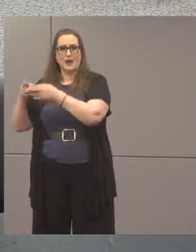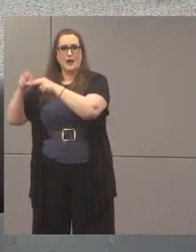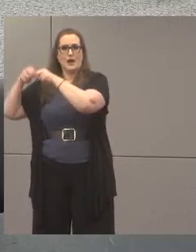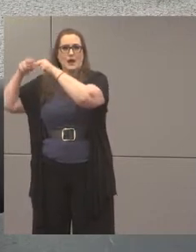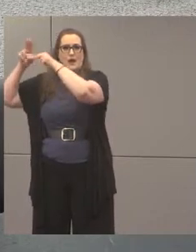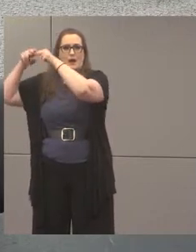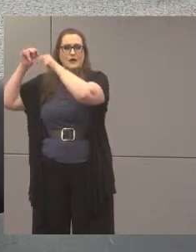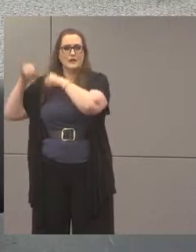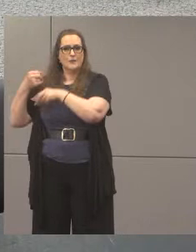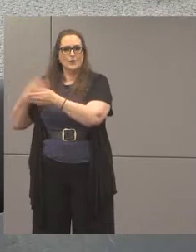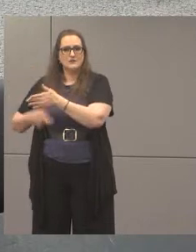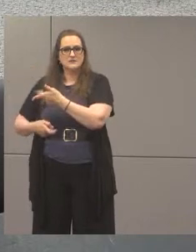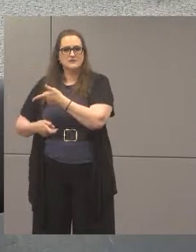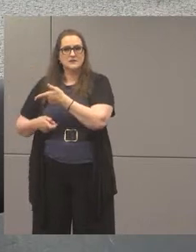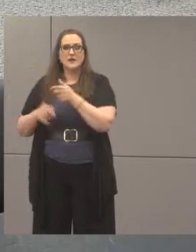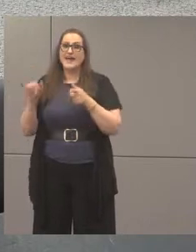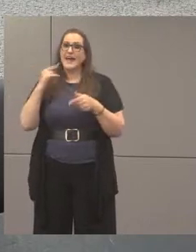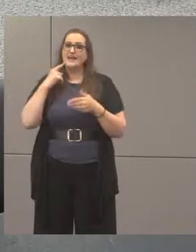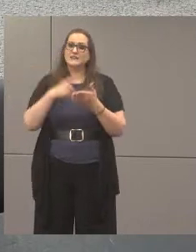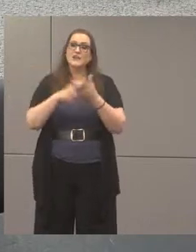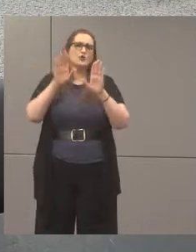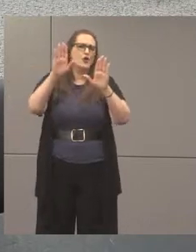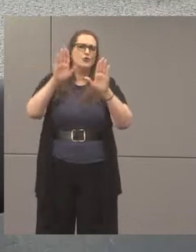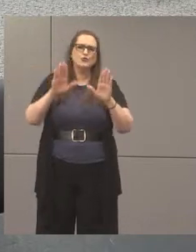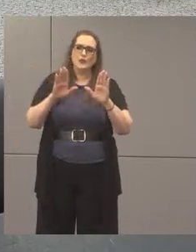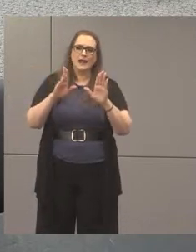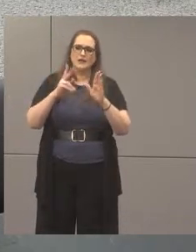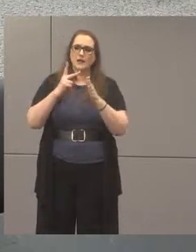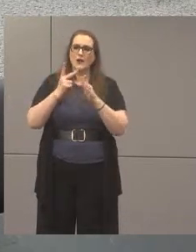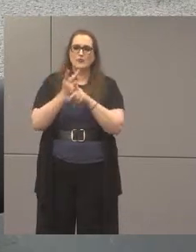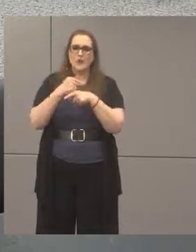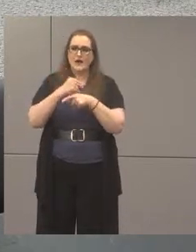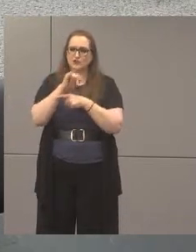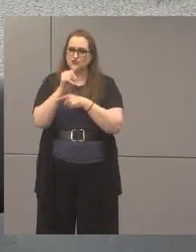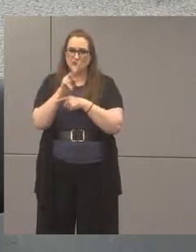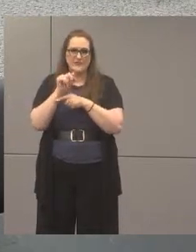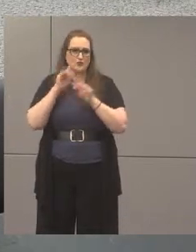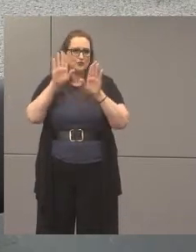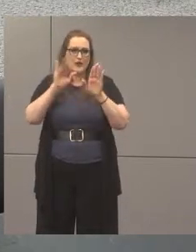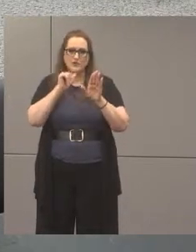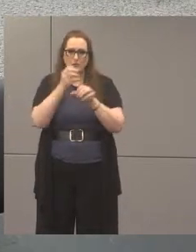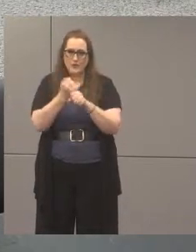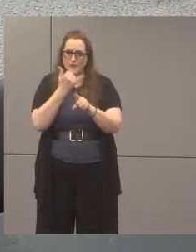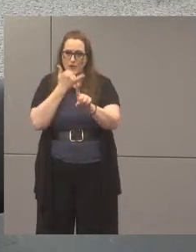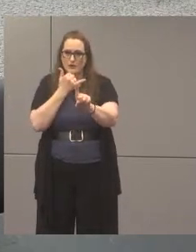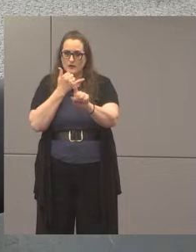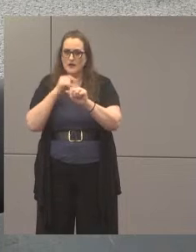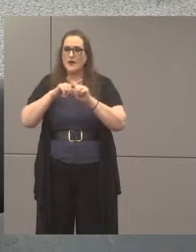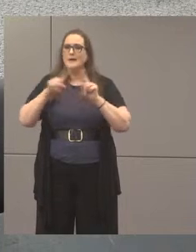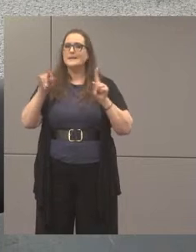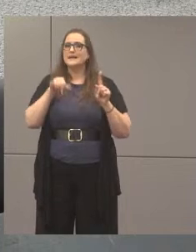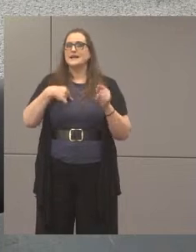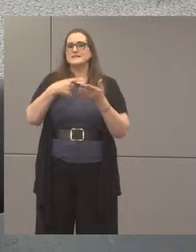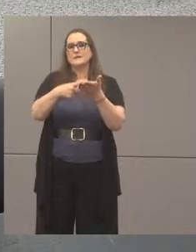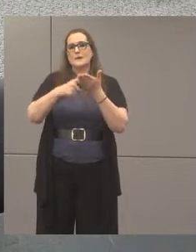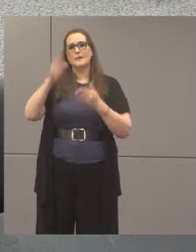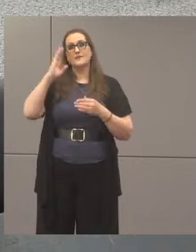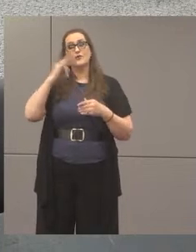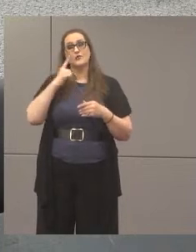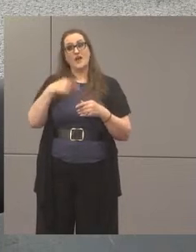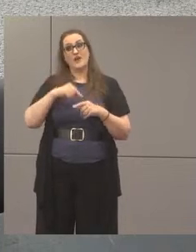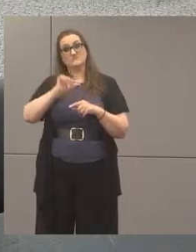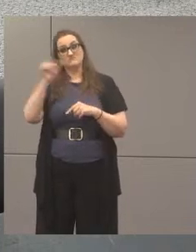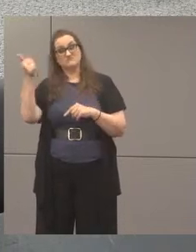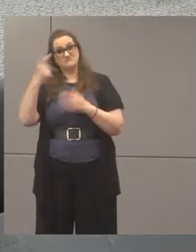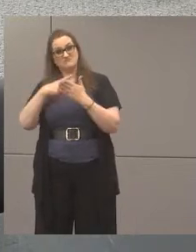well, I mean, it's a great product. Java is a great product, don't get me wrong. But as we discussed before, is that, are there alternative